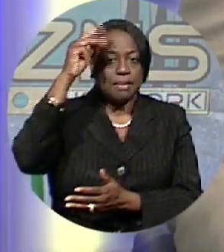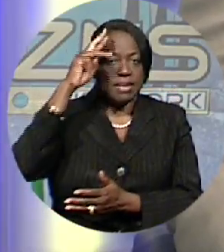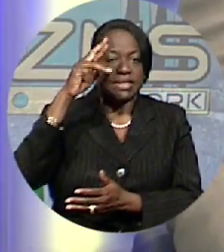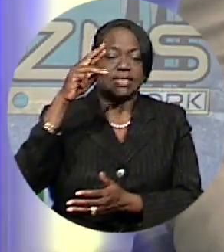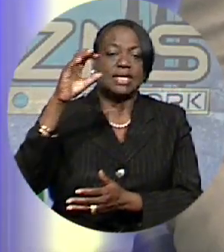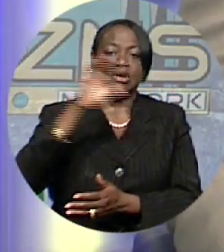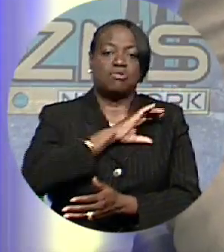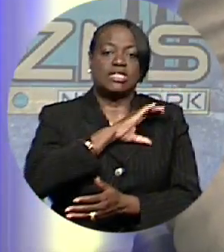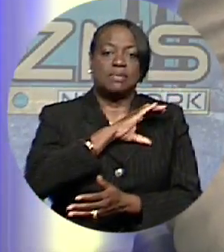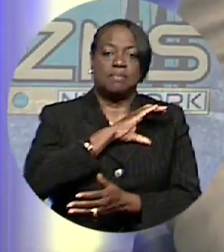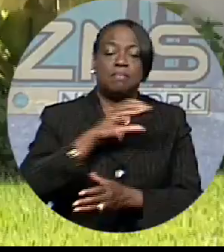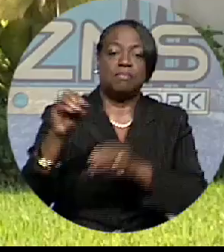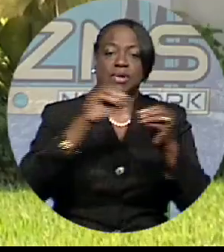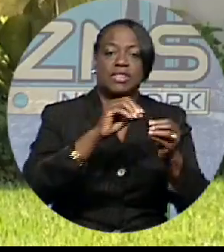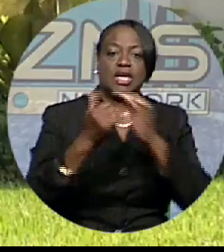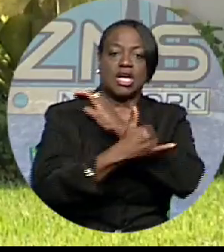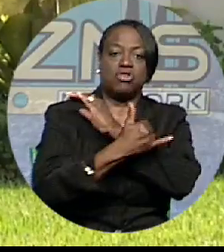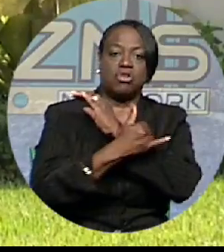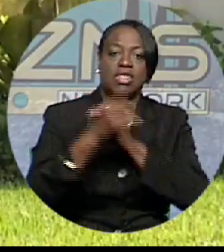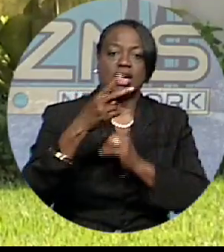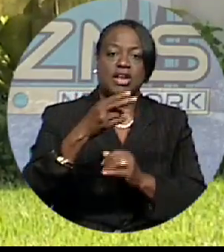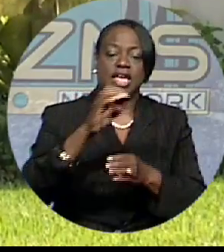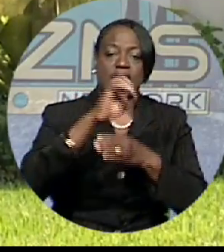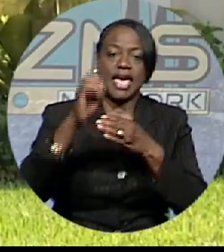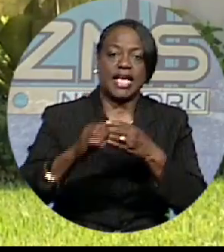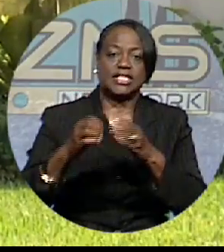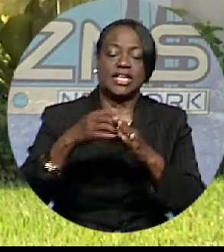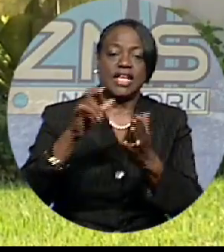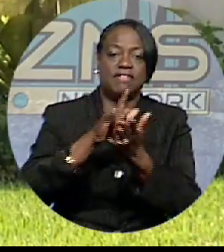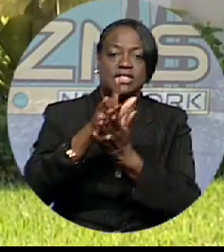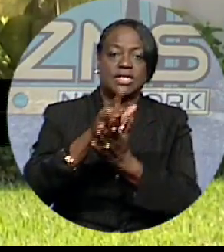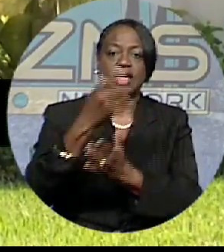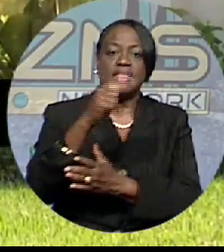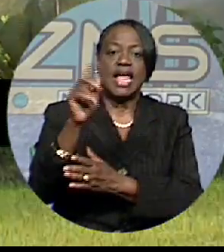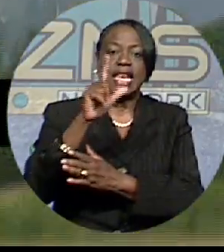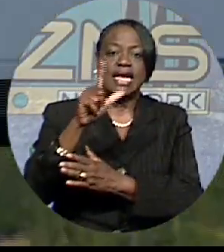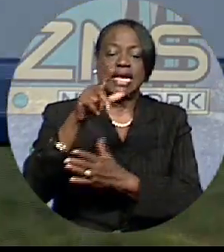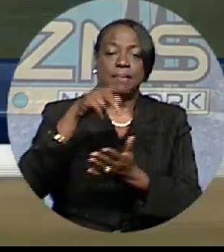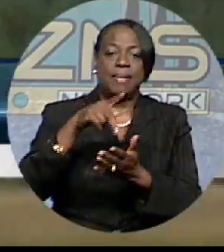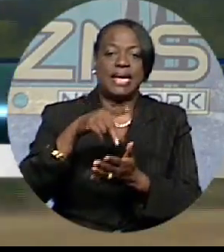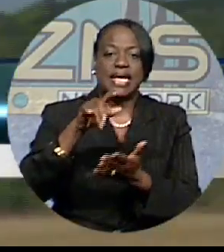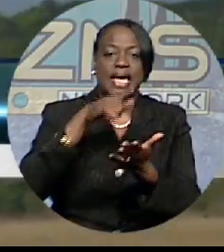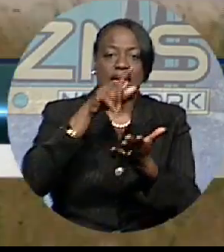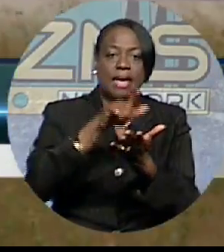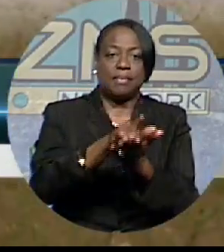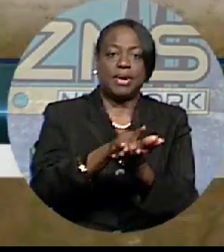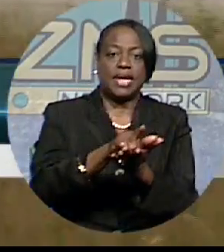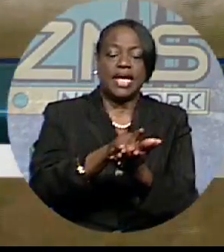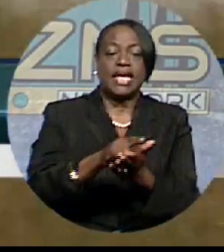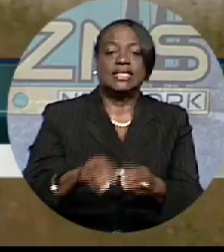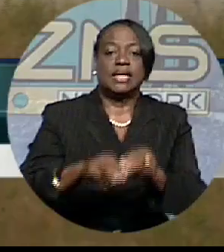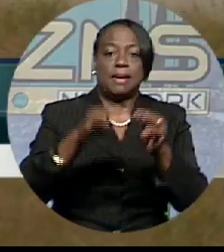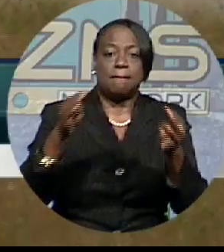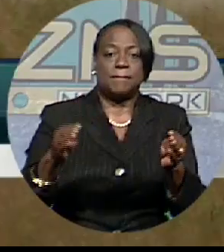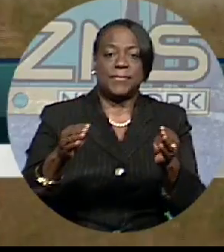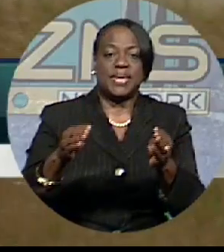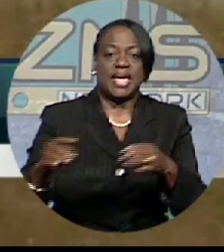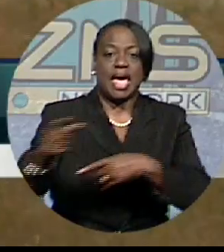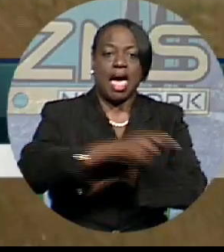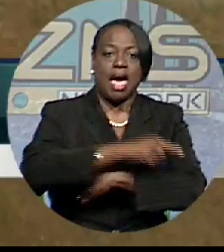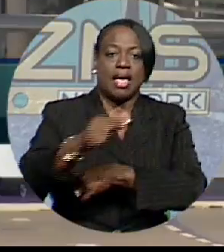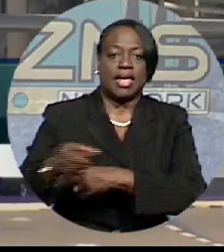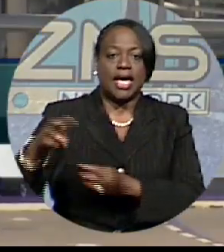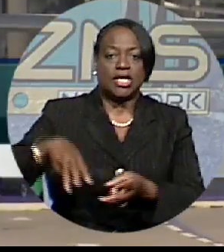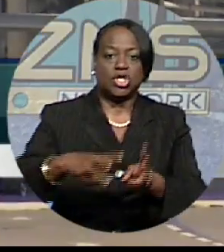edge in aviation. The Lyndon Pinling International Airport is a major gateway for flights in and out of the nation's